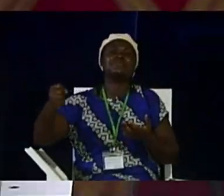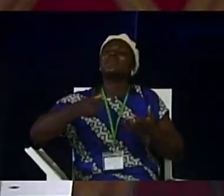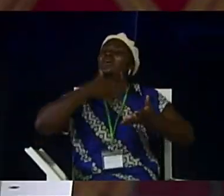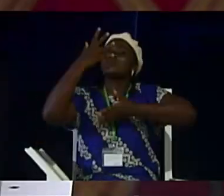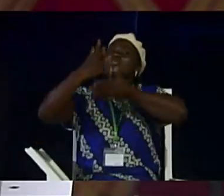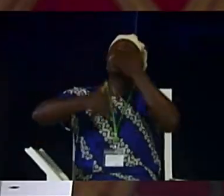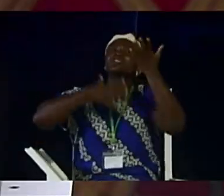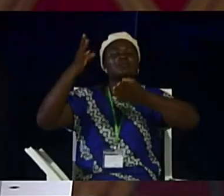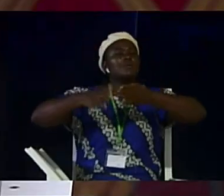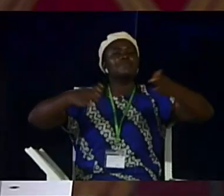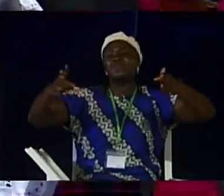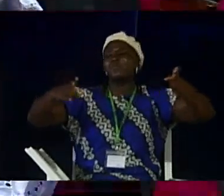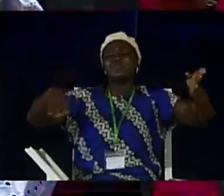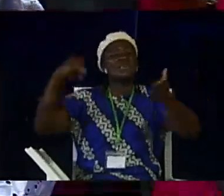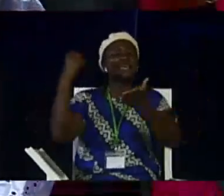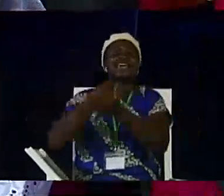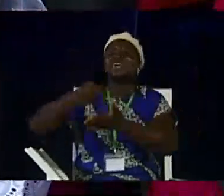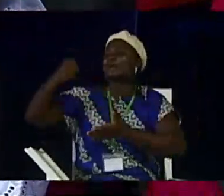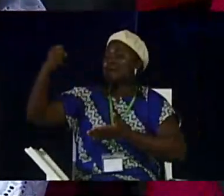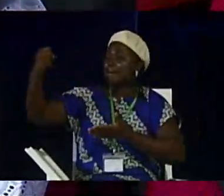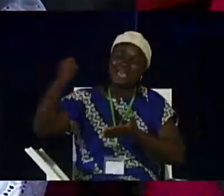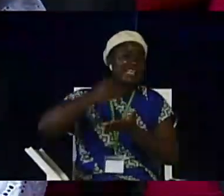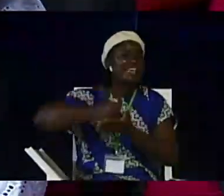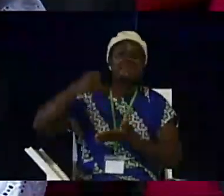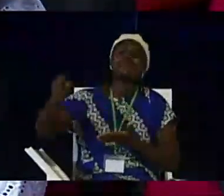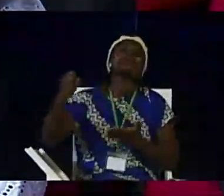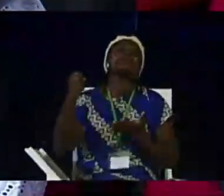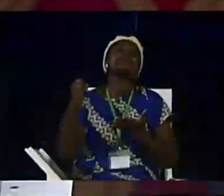Shout a louder amen than that.